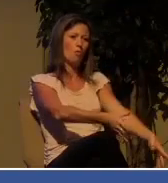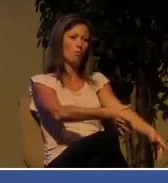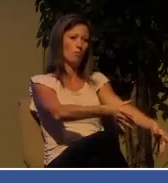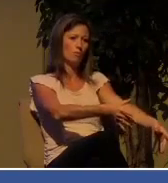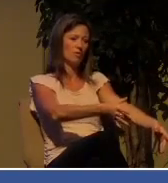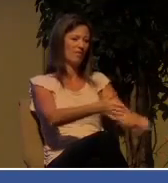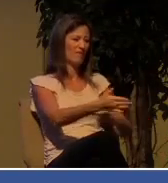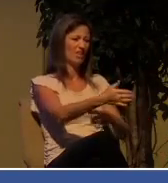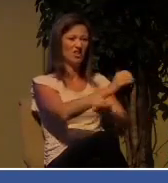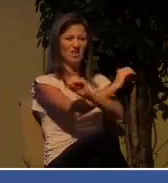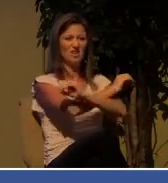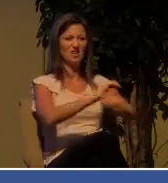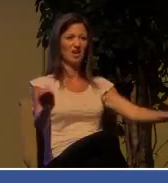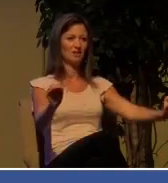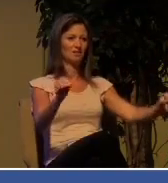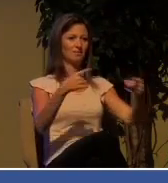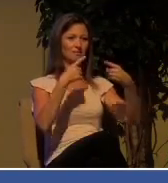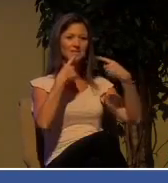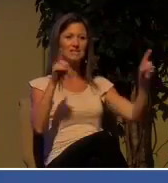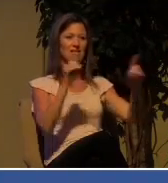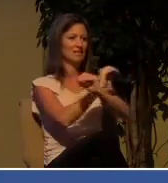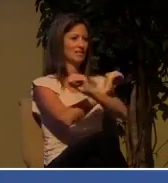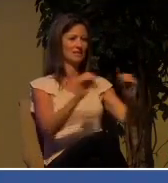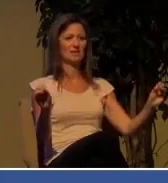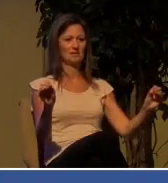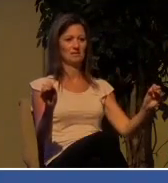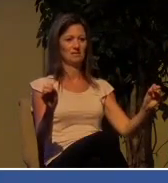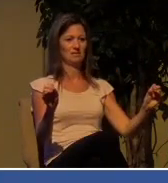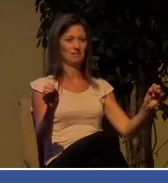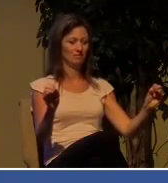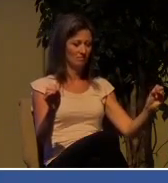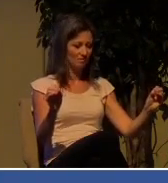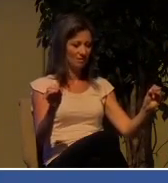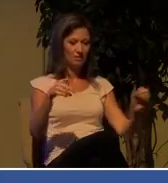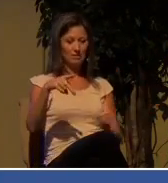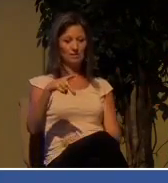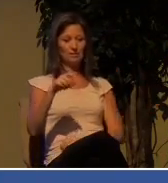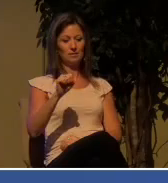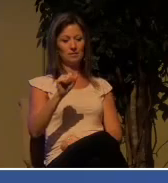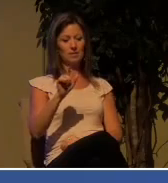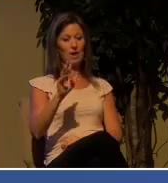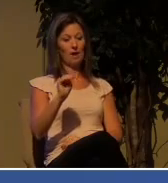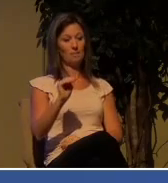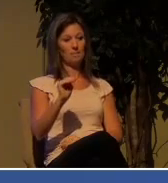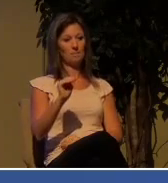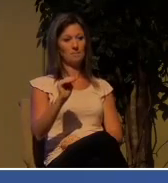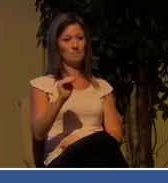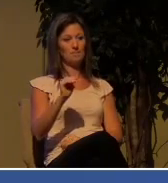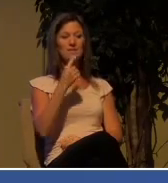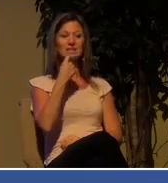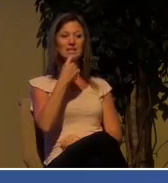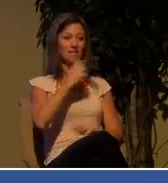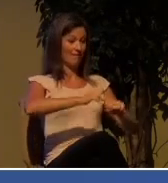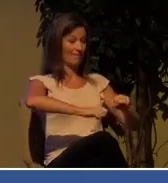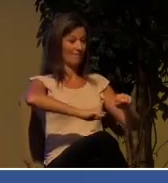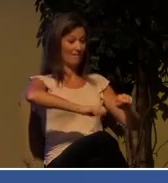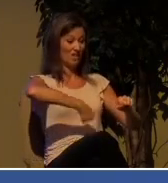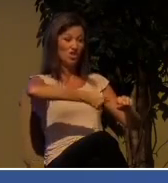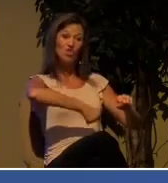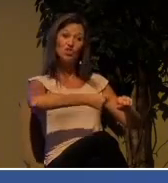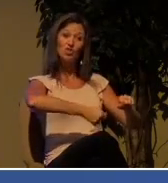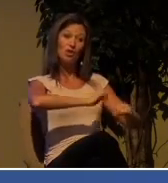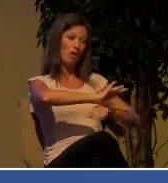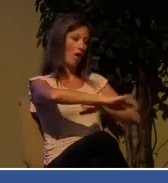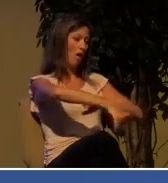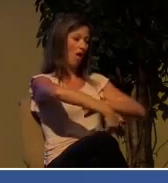success. Nothing was caught. And it's just as the song says, they fished all night, but they